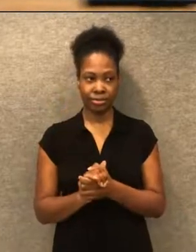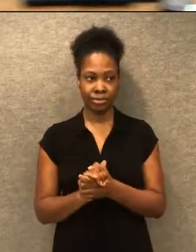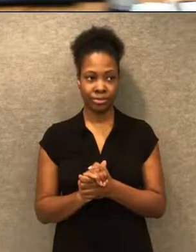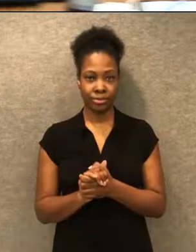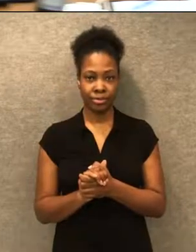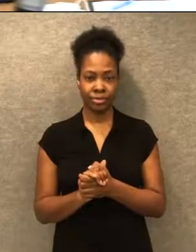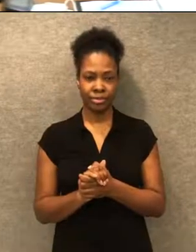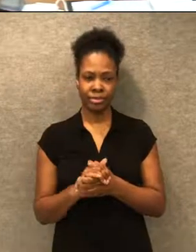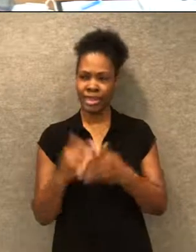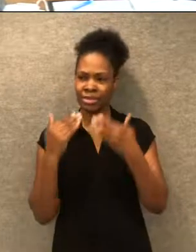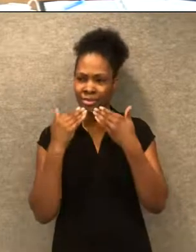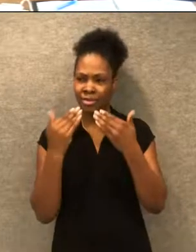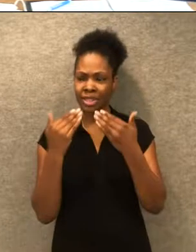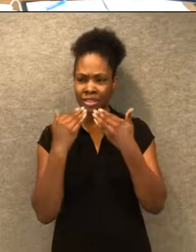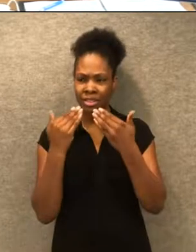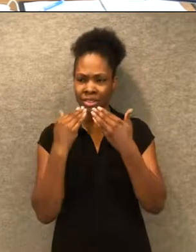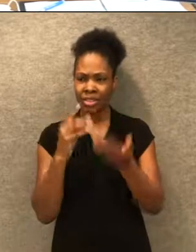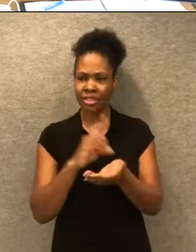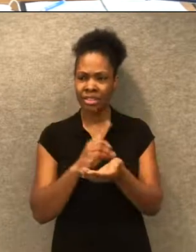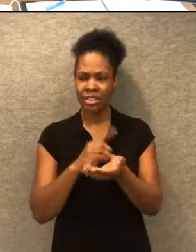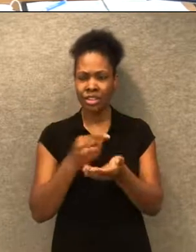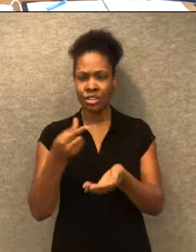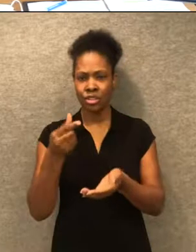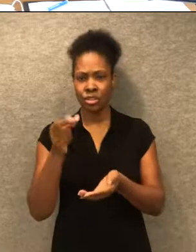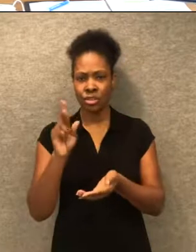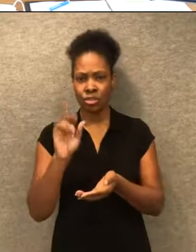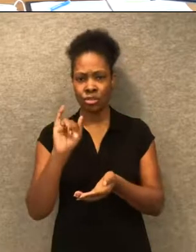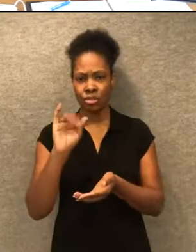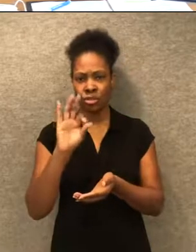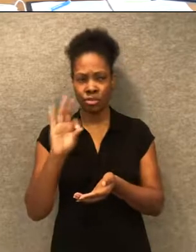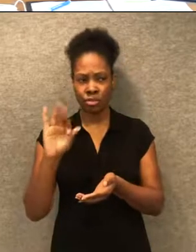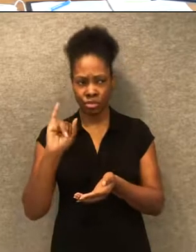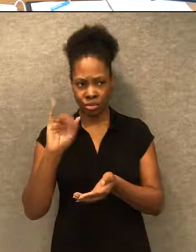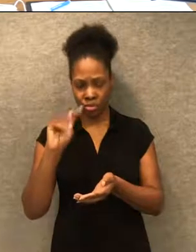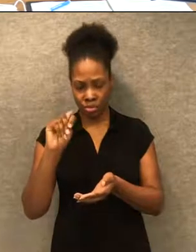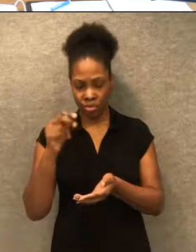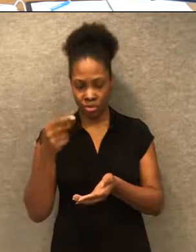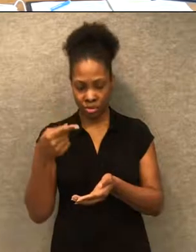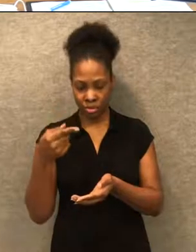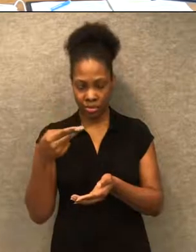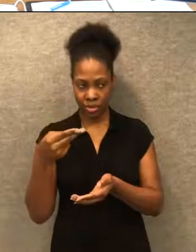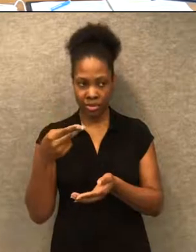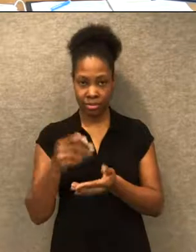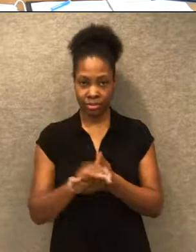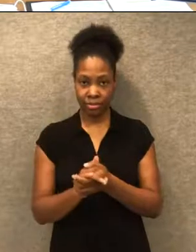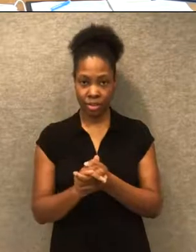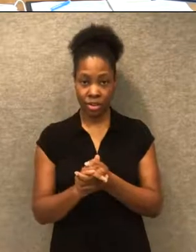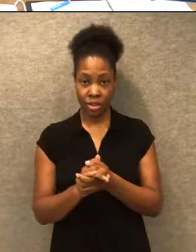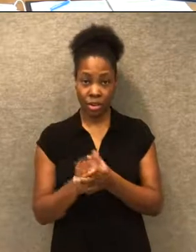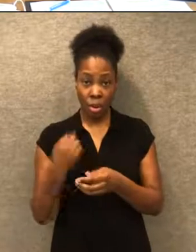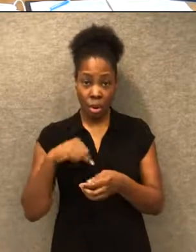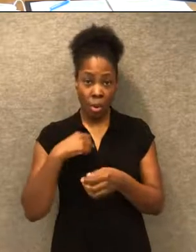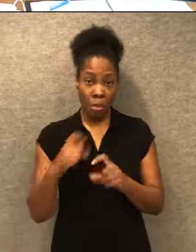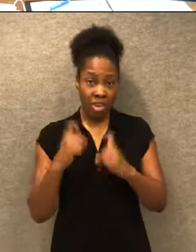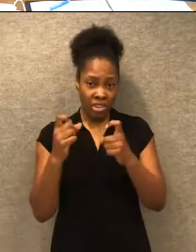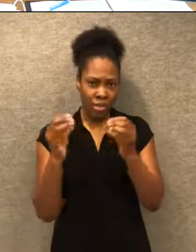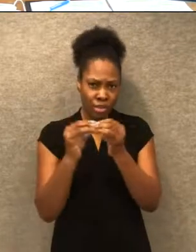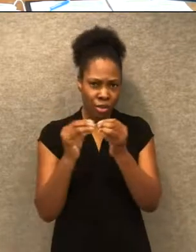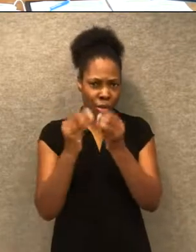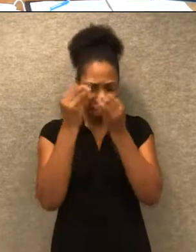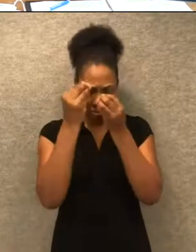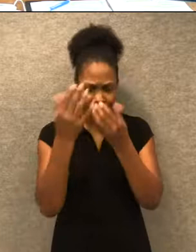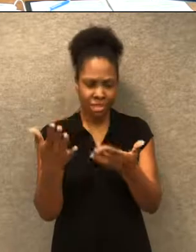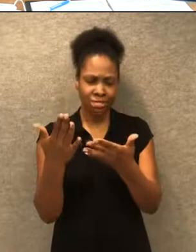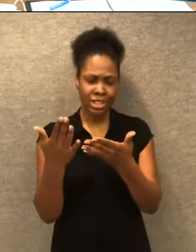973-266-5480. And thank you very much, Dr. Griffin, for that information. And we are going to come back with even more of the things that all of us need to